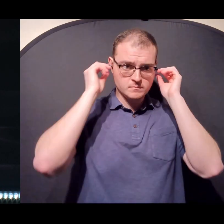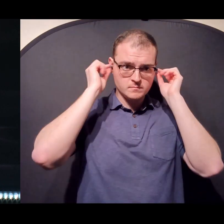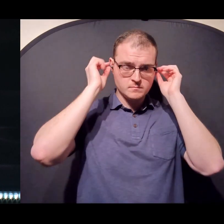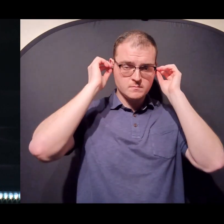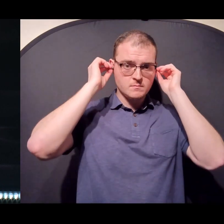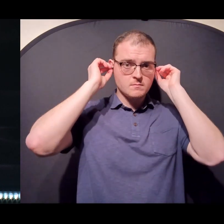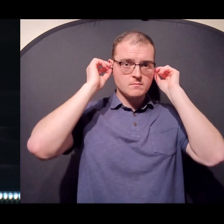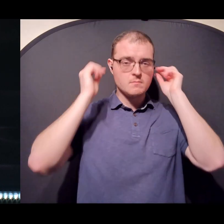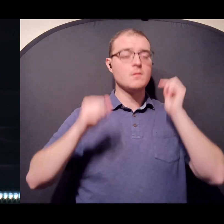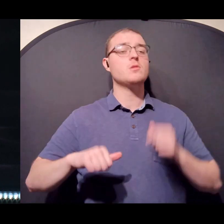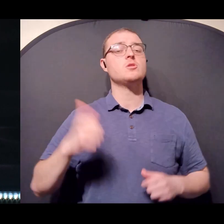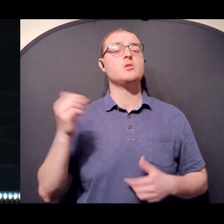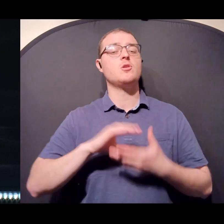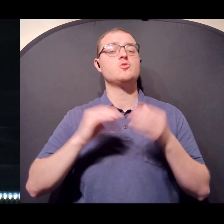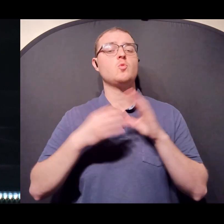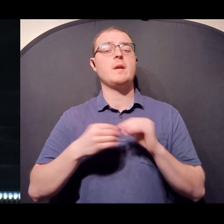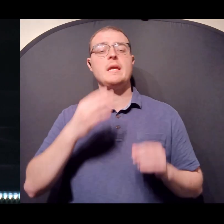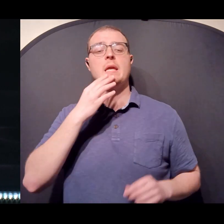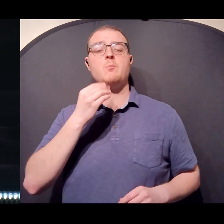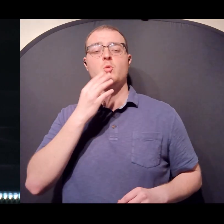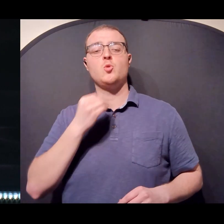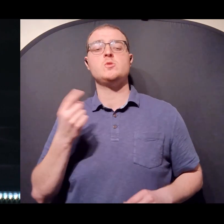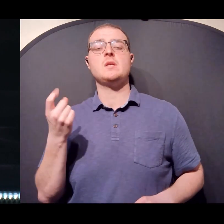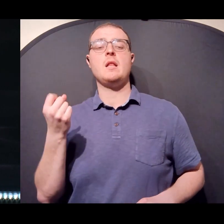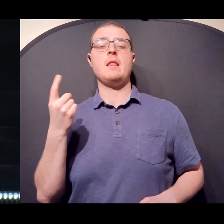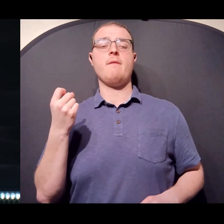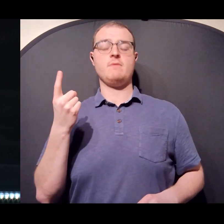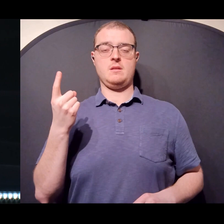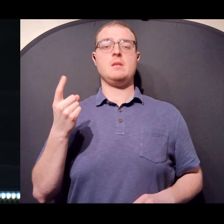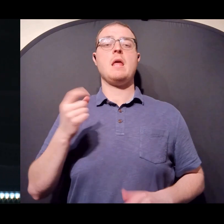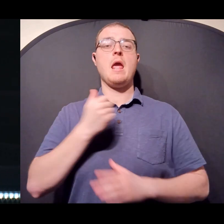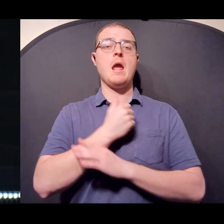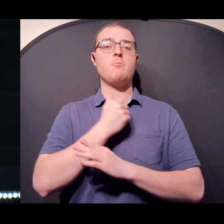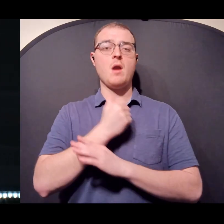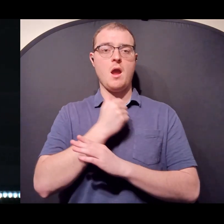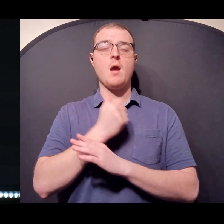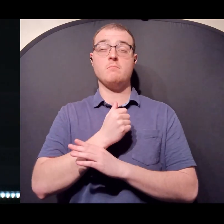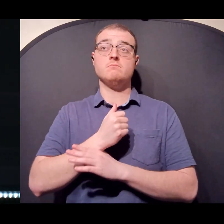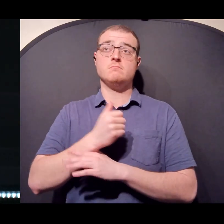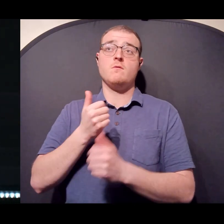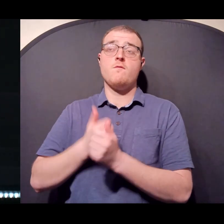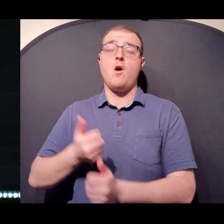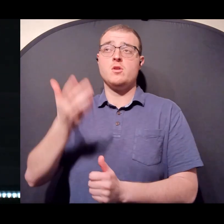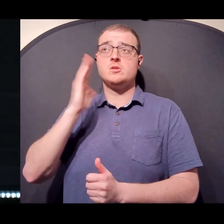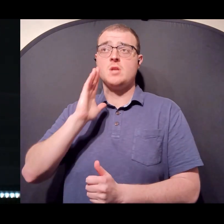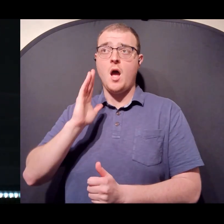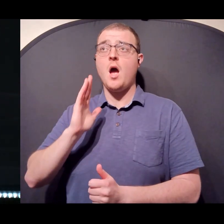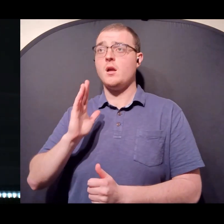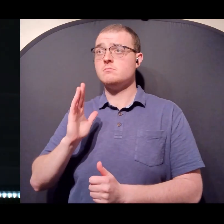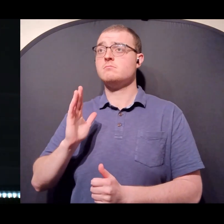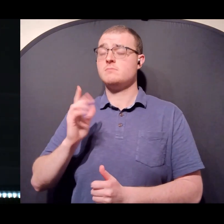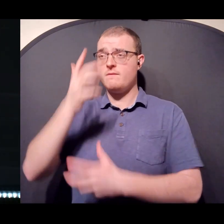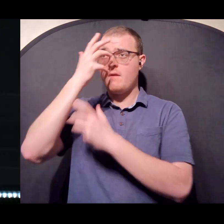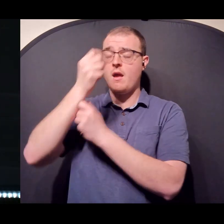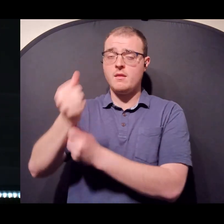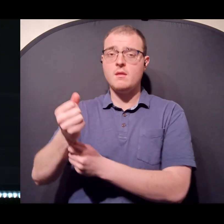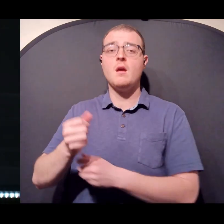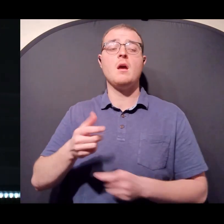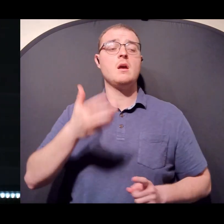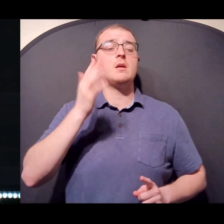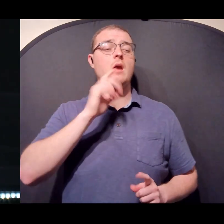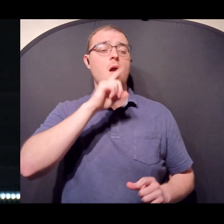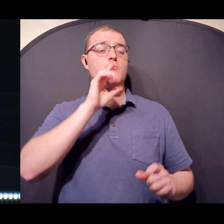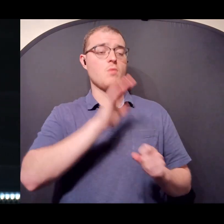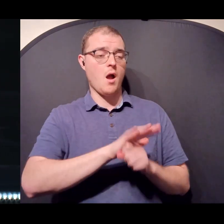another story in Hebrews 11 where Abraham is a man of faith and God has promised him to be the father of the